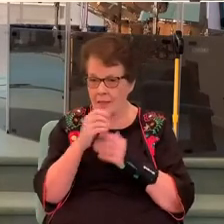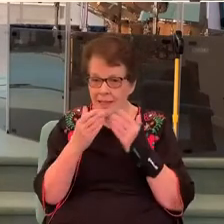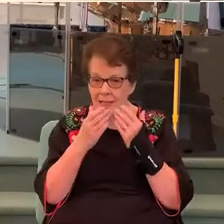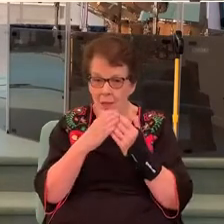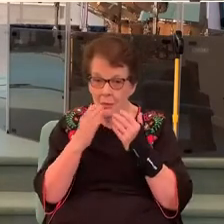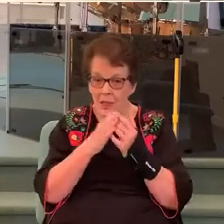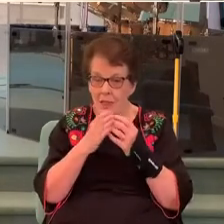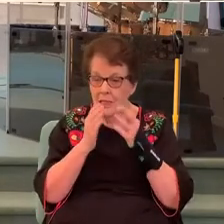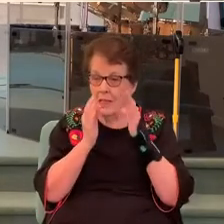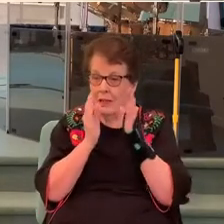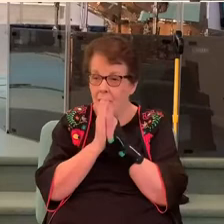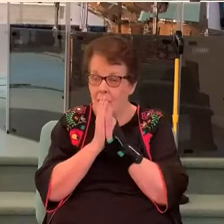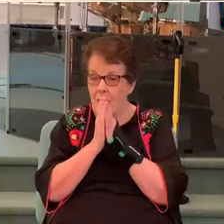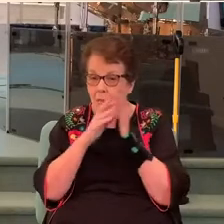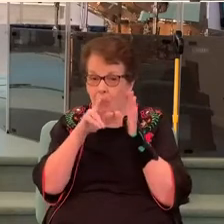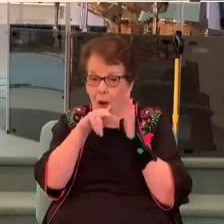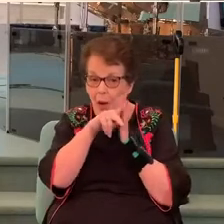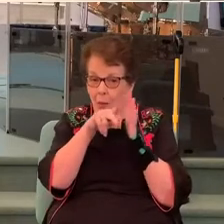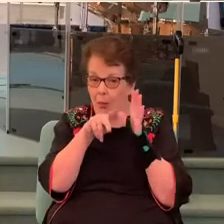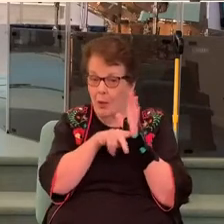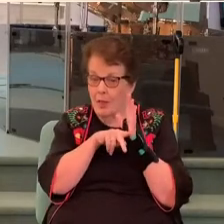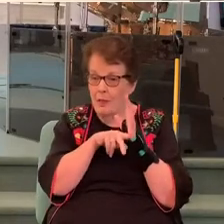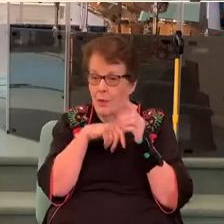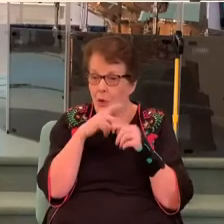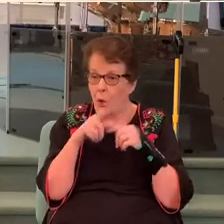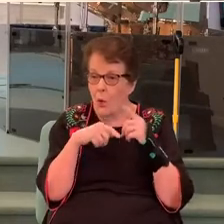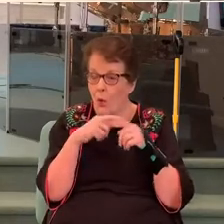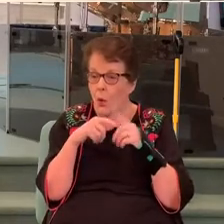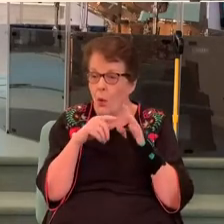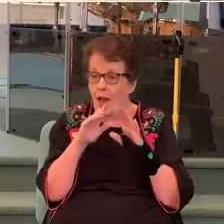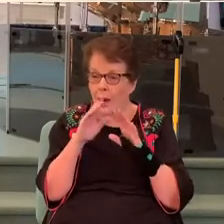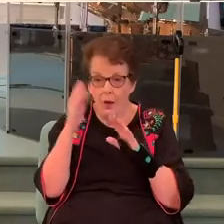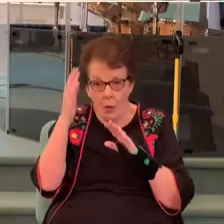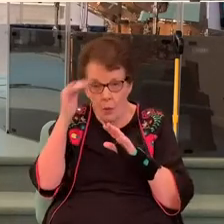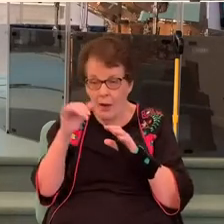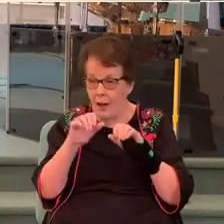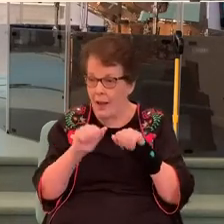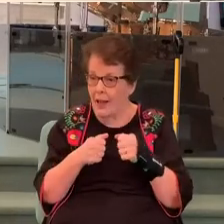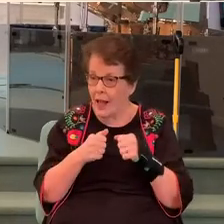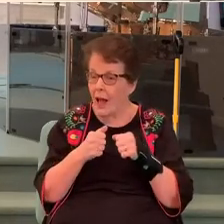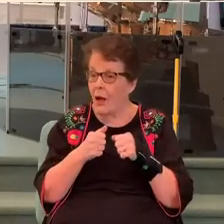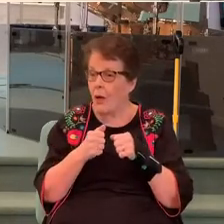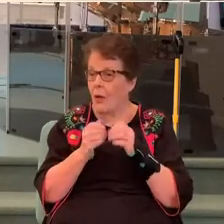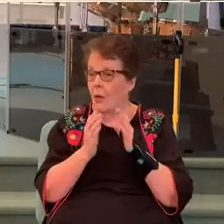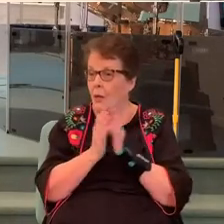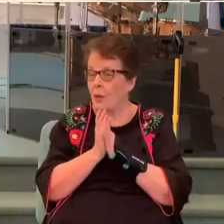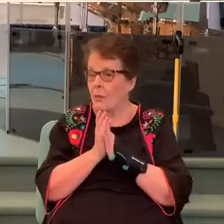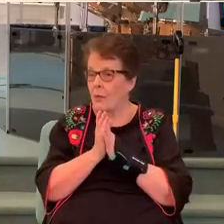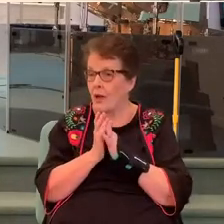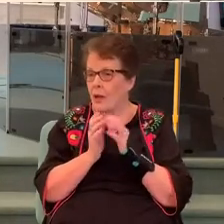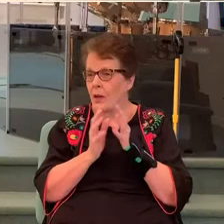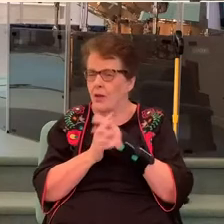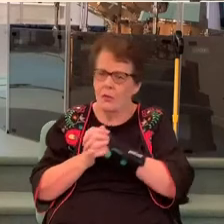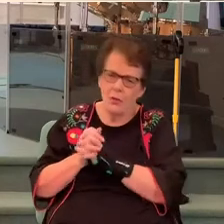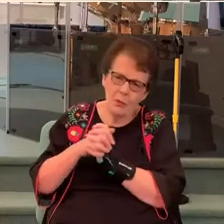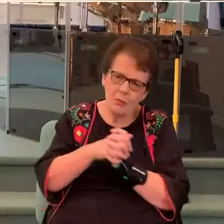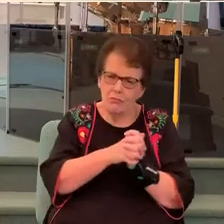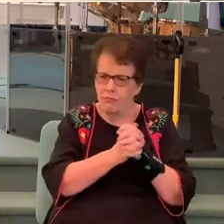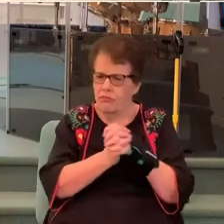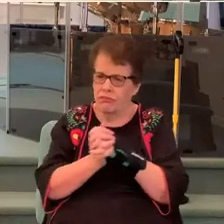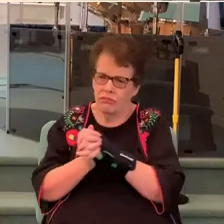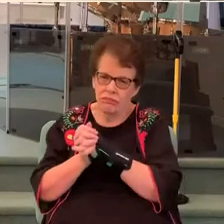are to pray, when we are to pray, and how we are to pray. Do we wrestle? Do we exhibit